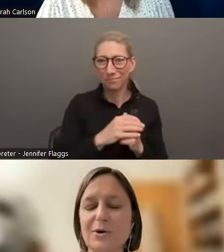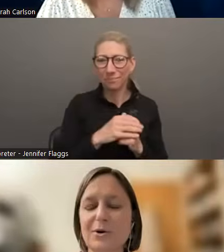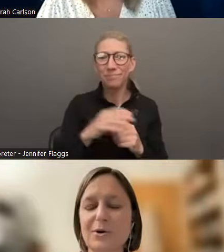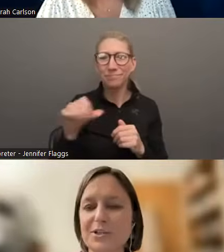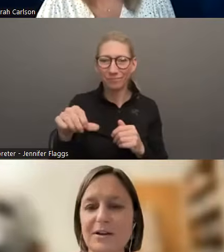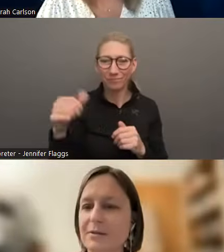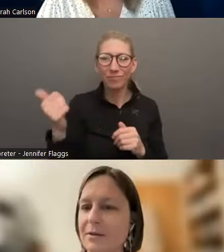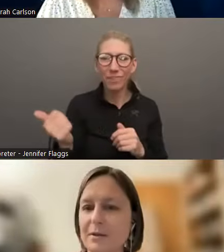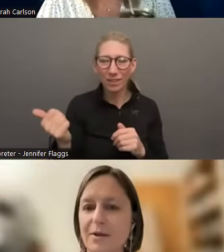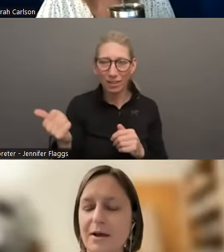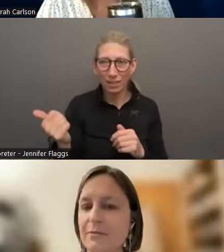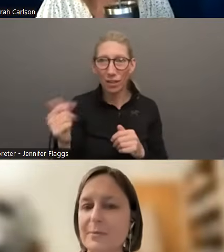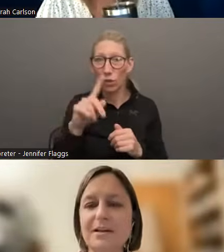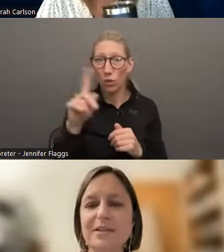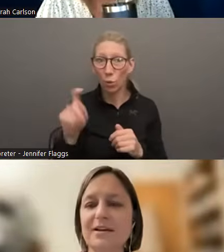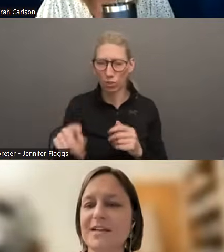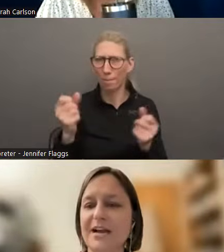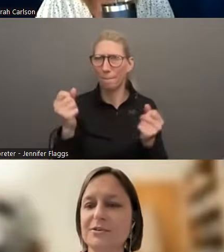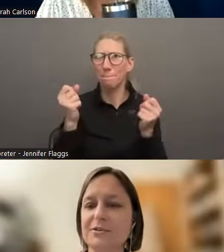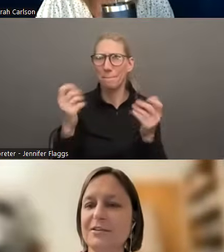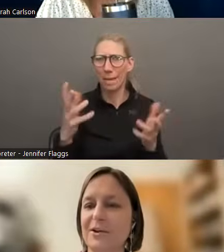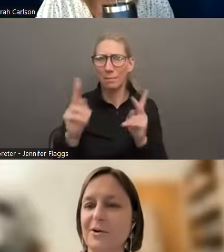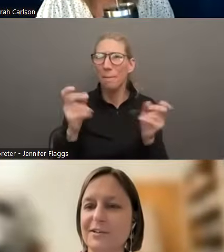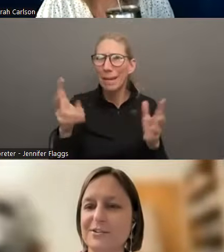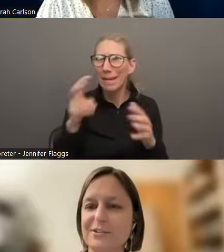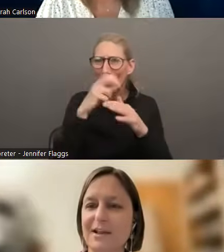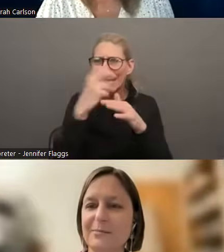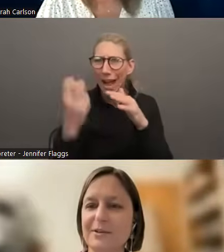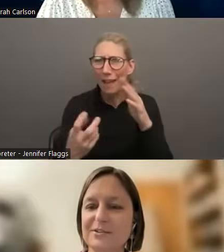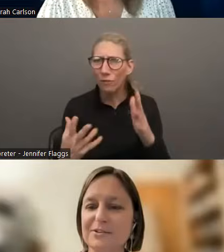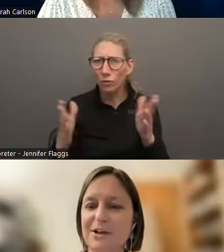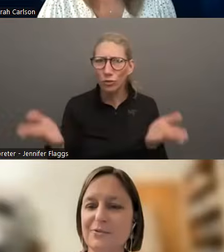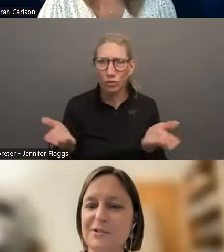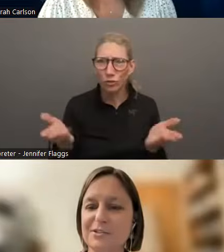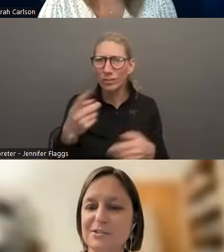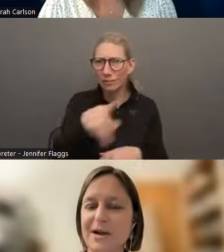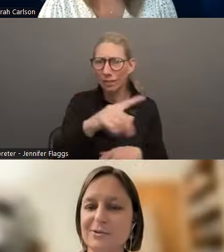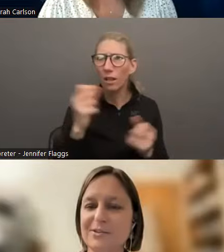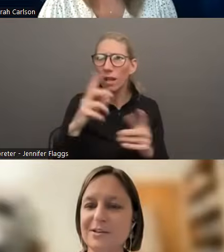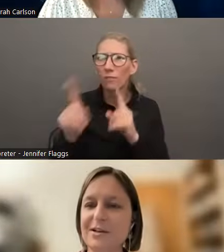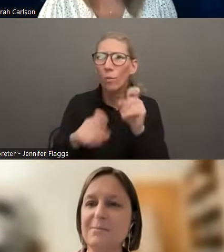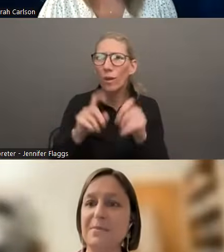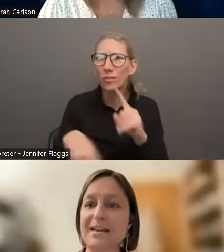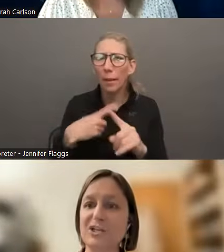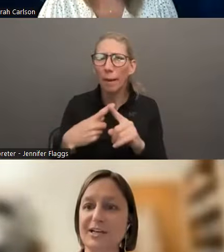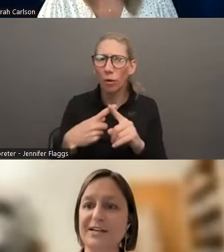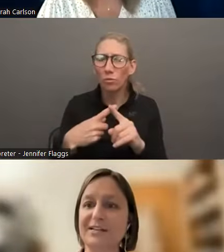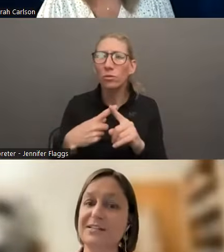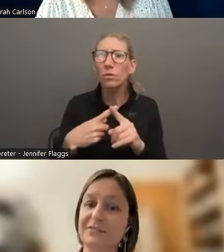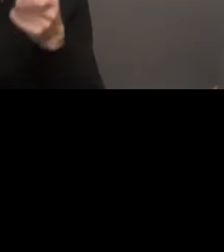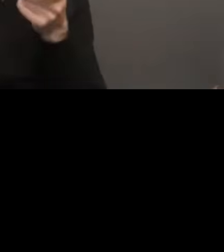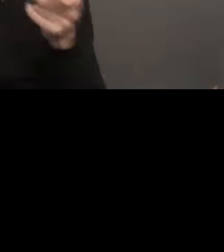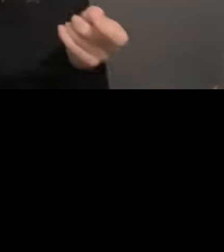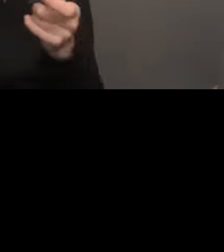Another question that we must have a lot of divers in the audience today, because there's a lot of questions about managing